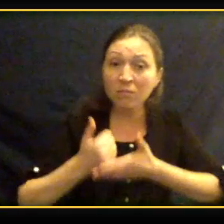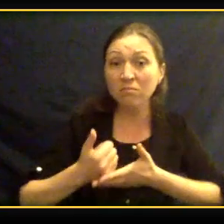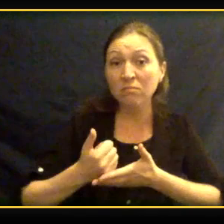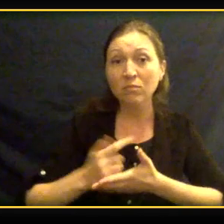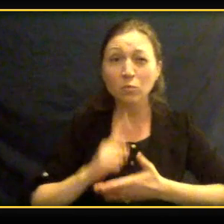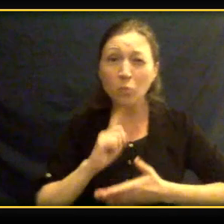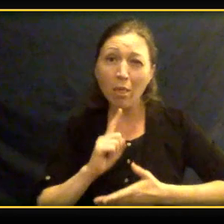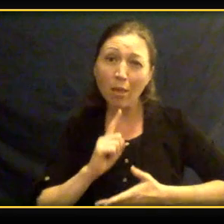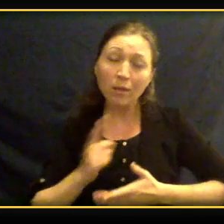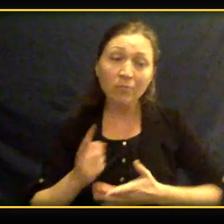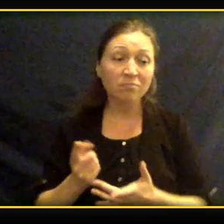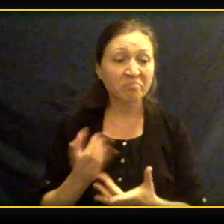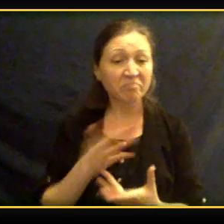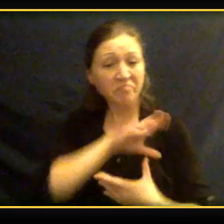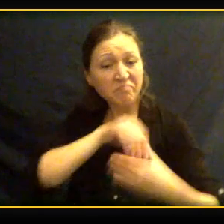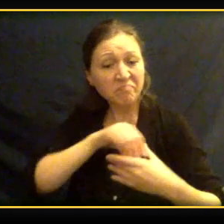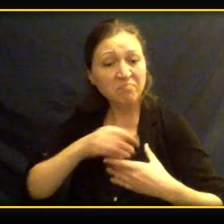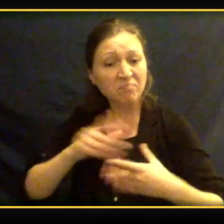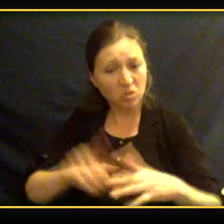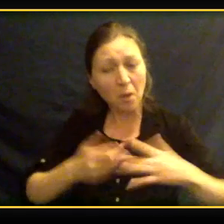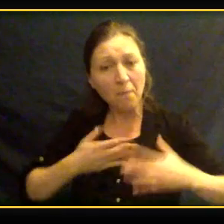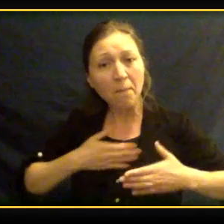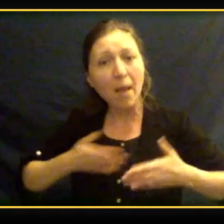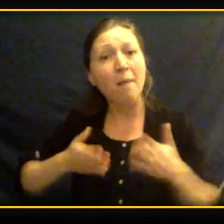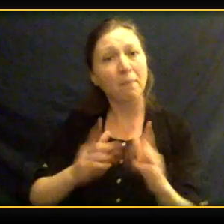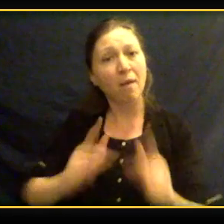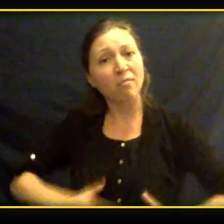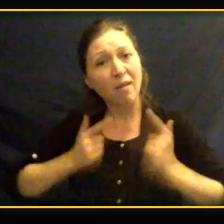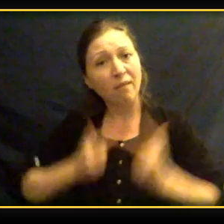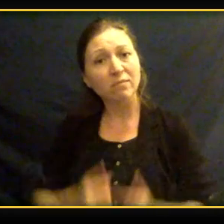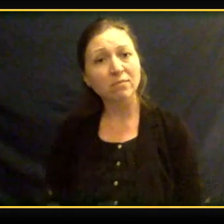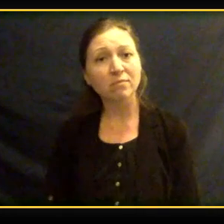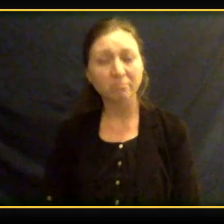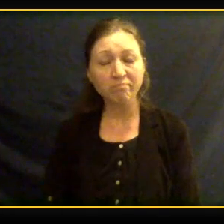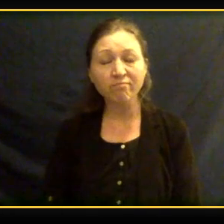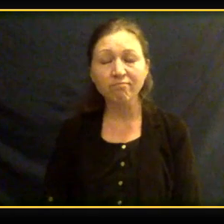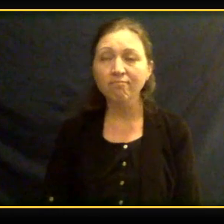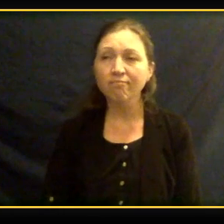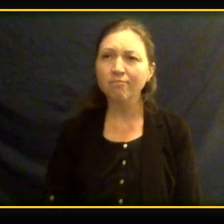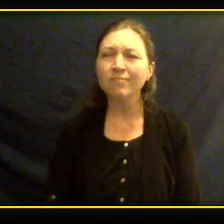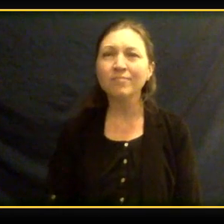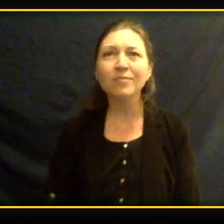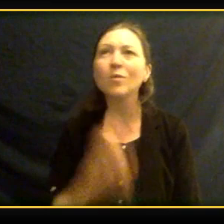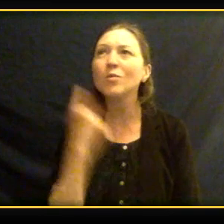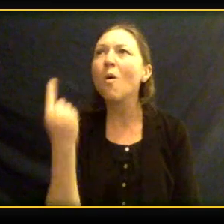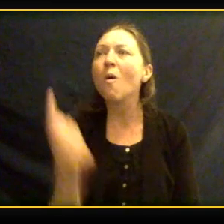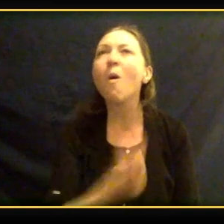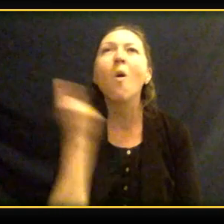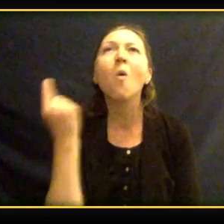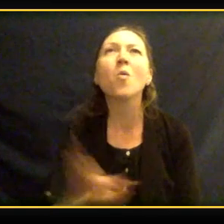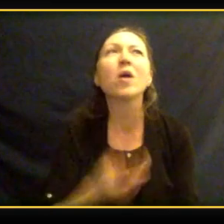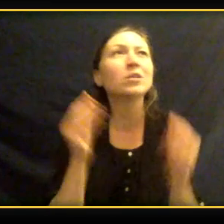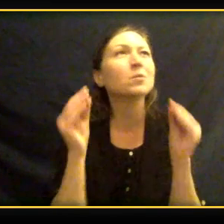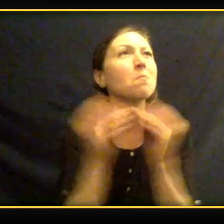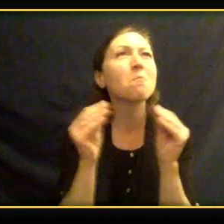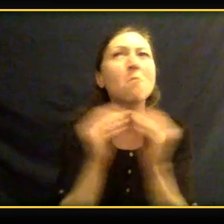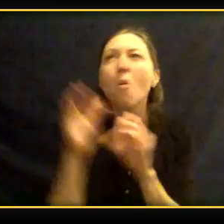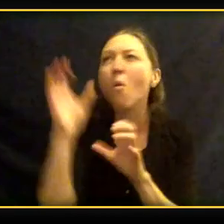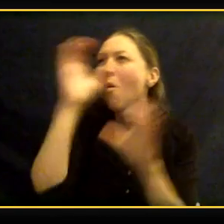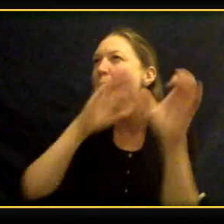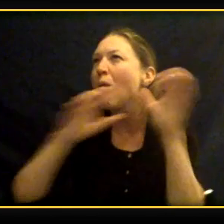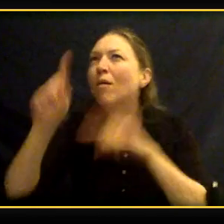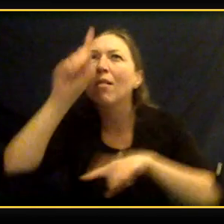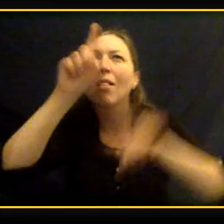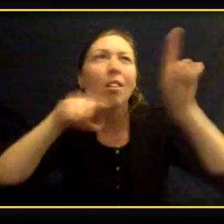life. There's always more out there. There's always different people to